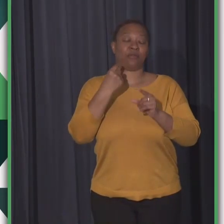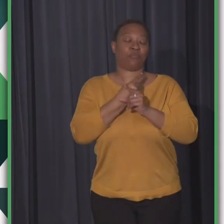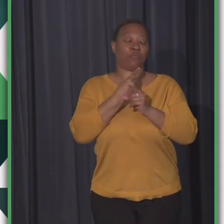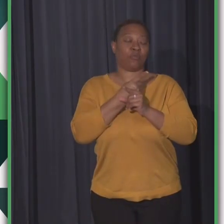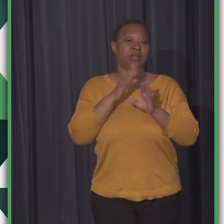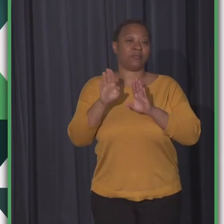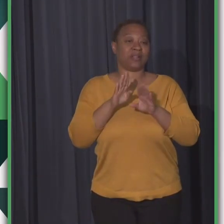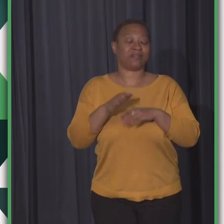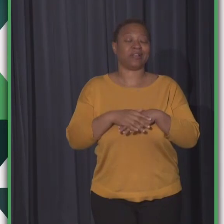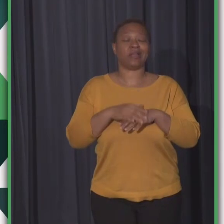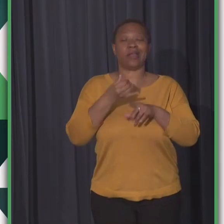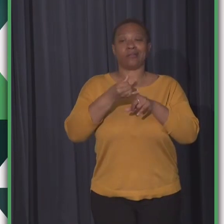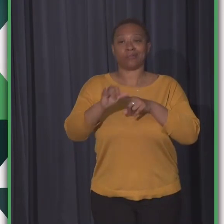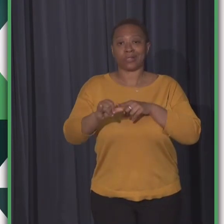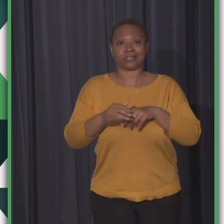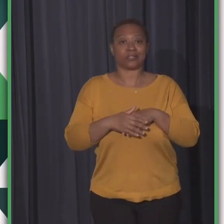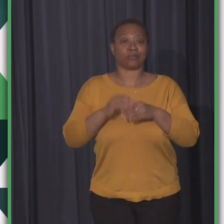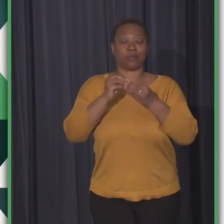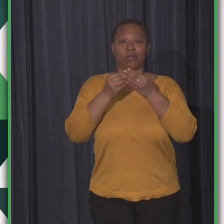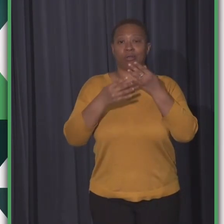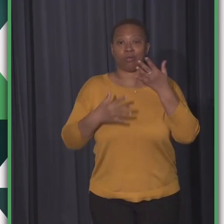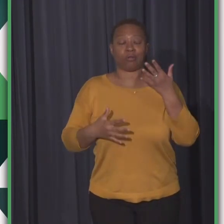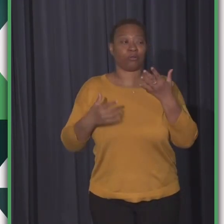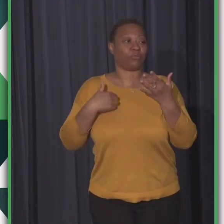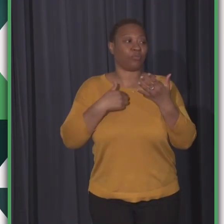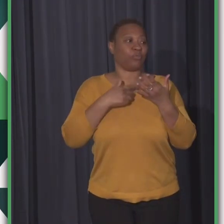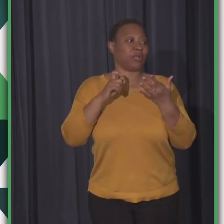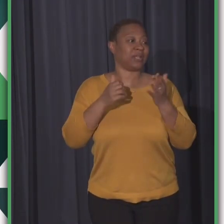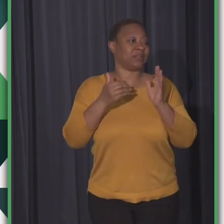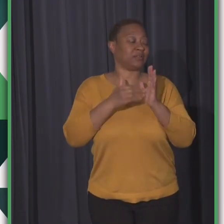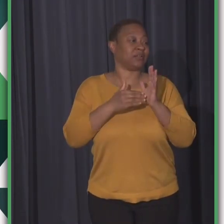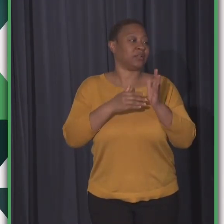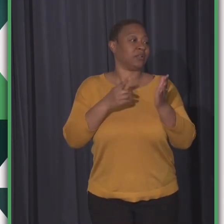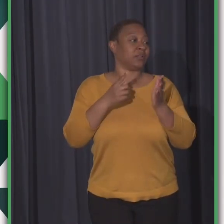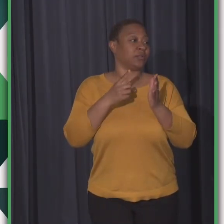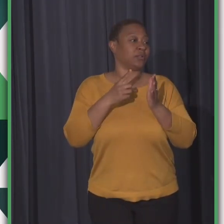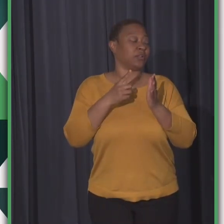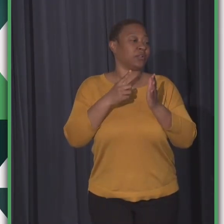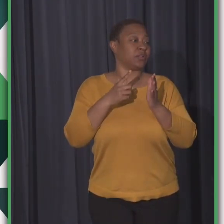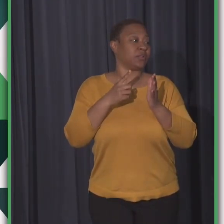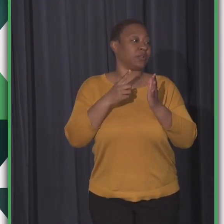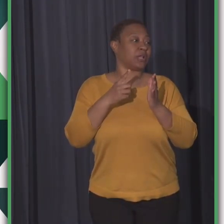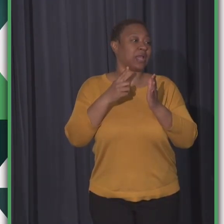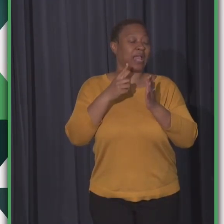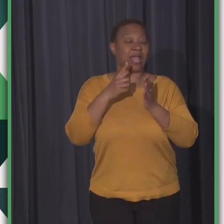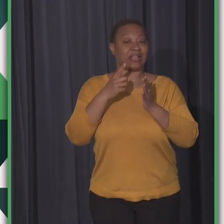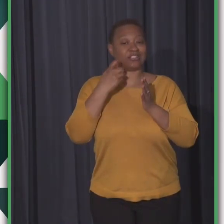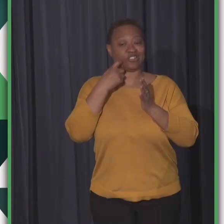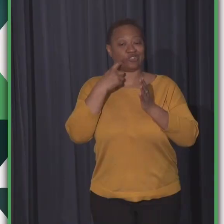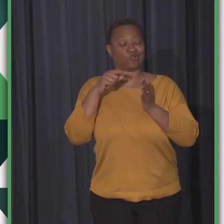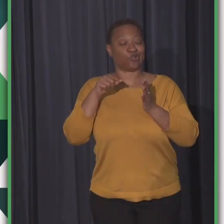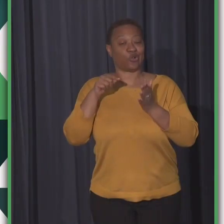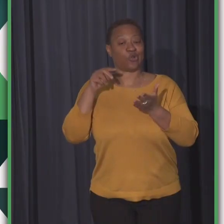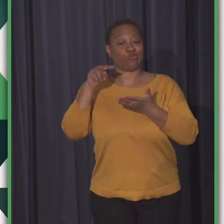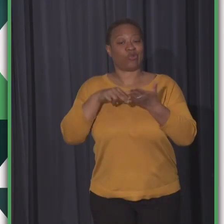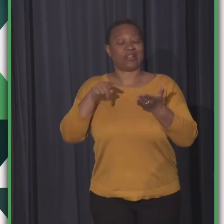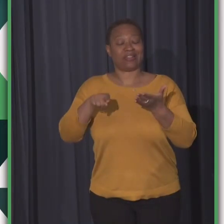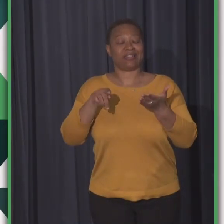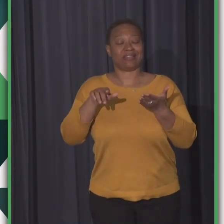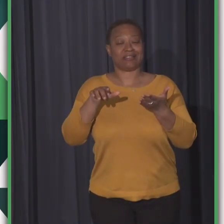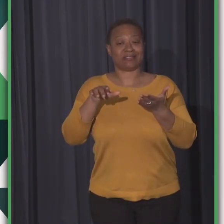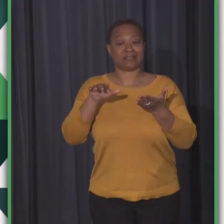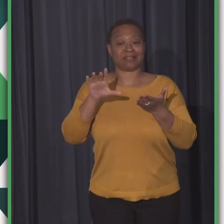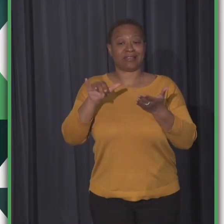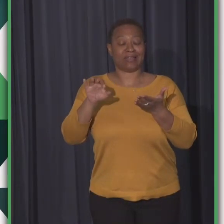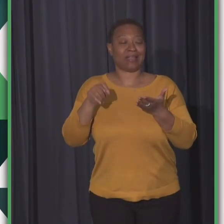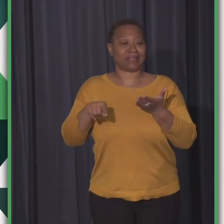profanity, calling people out of that. I mean, we can go on and on. I just read these cases and it's cited over and over. So it's not a deterrence